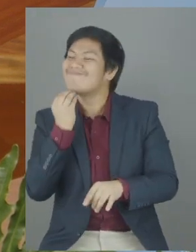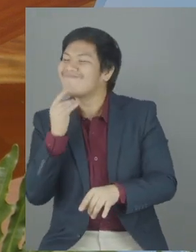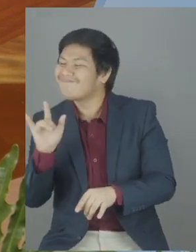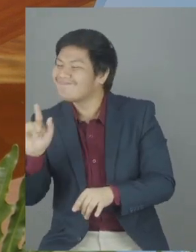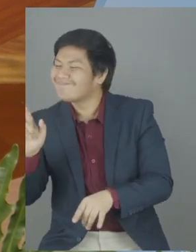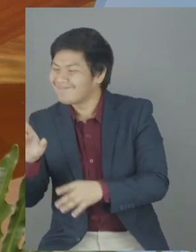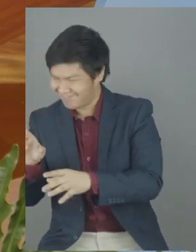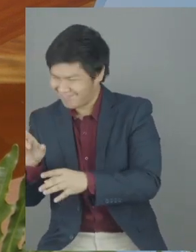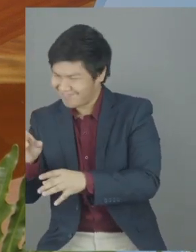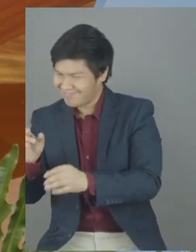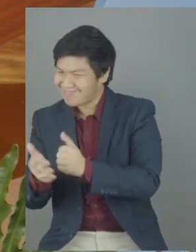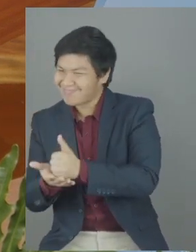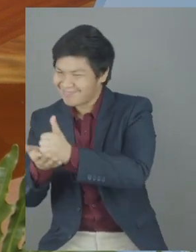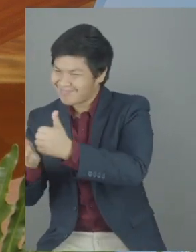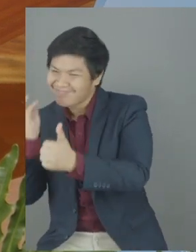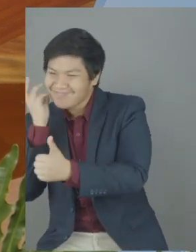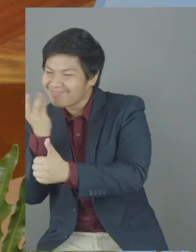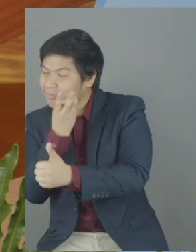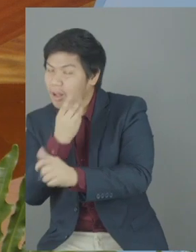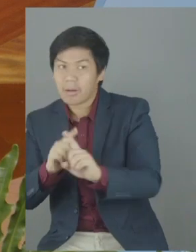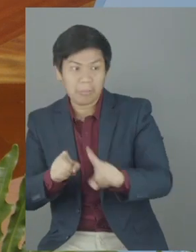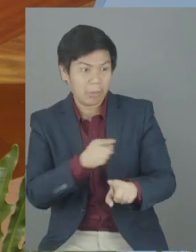hospitality must be equal for all.